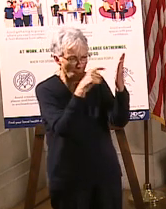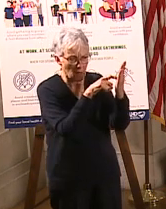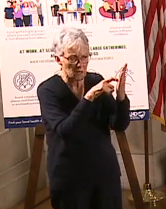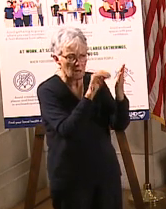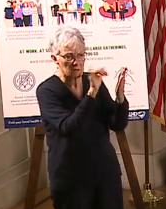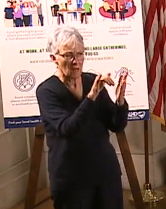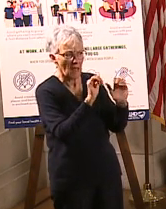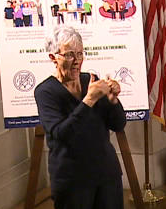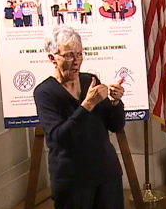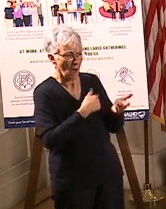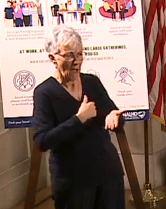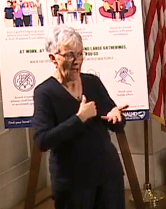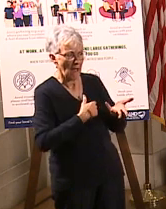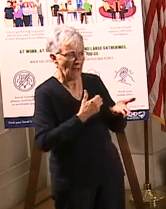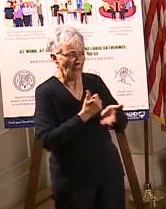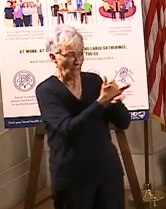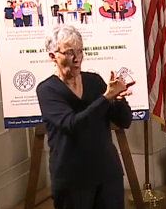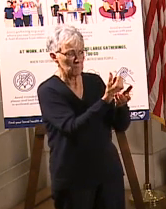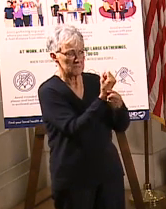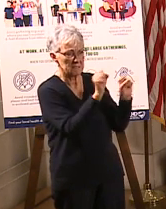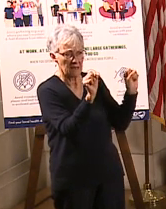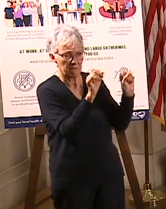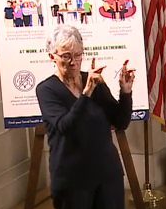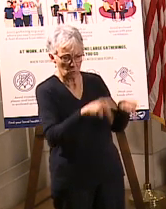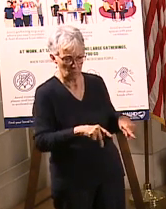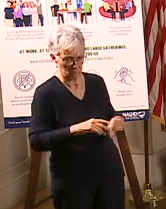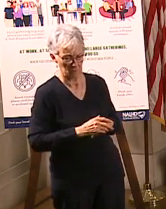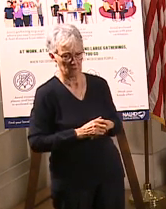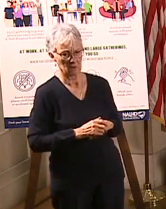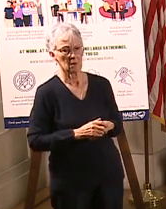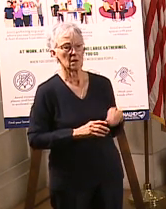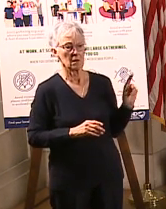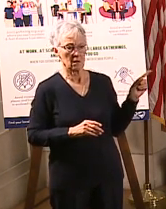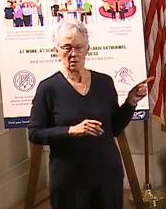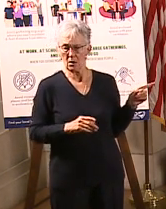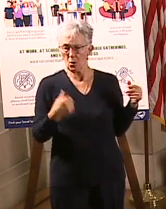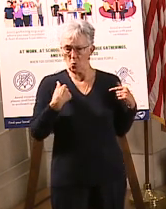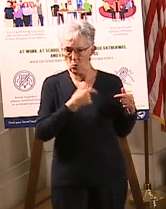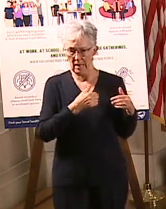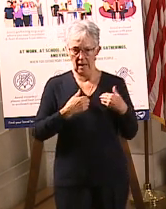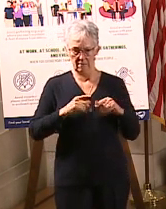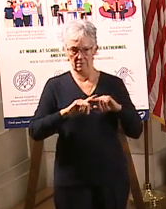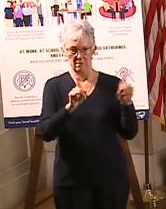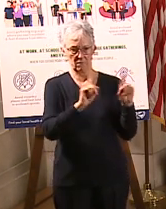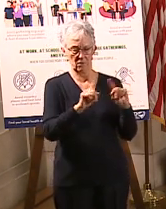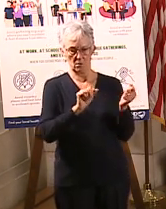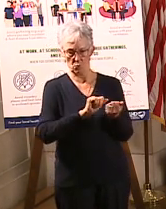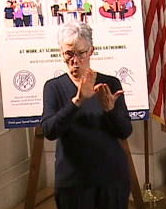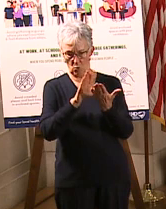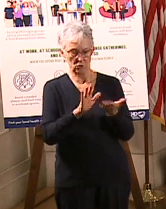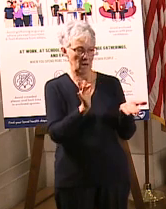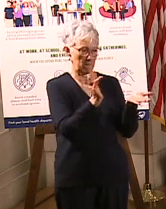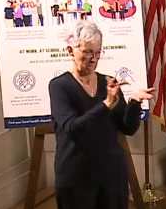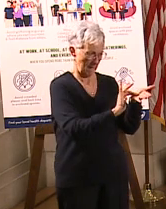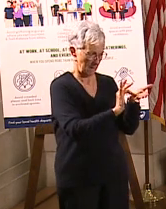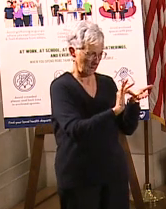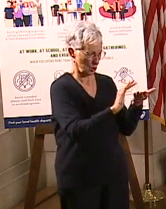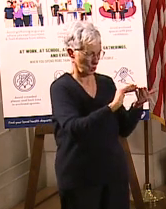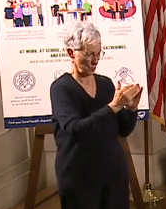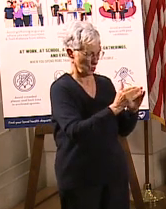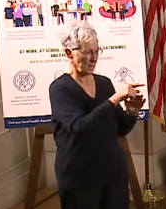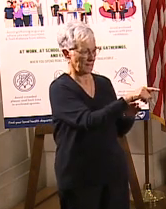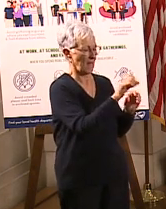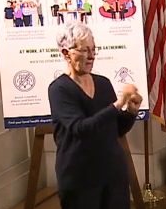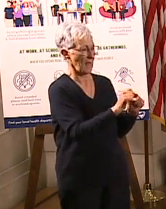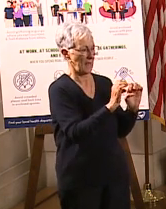that you know, you can go to special segments. You can go to the medical community. You can work with schools and get them to have a greater awareness